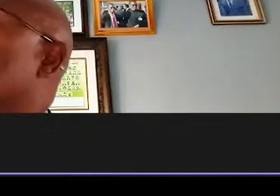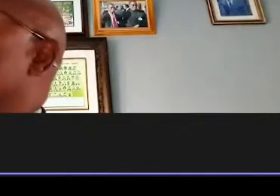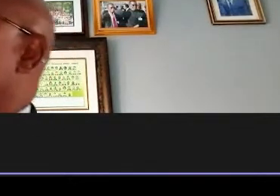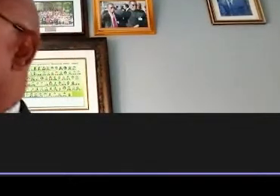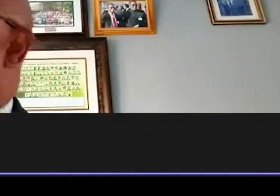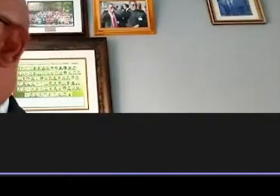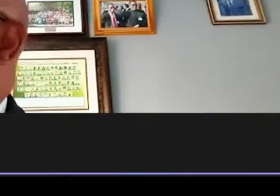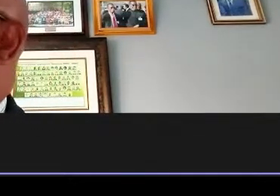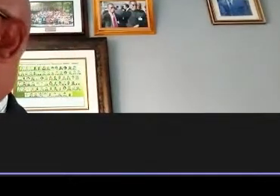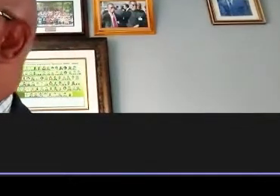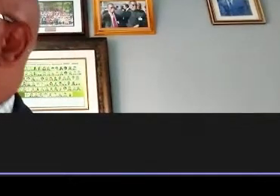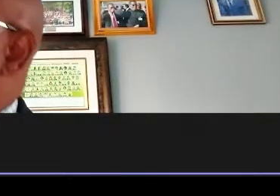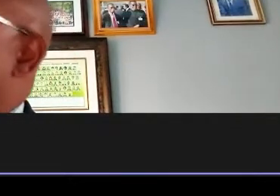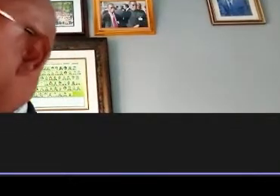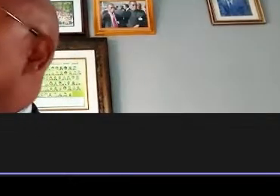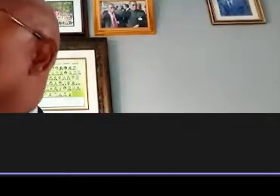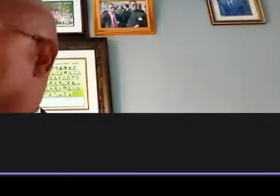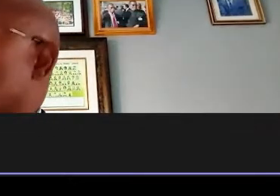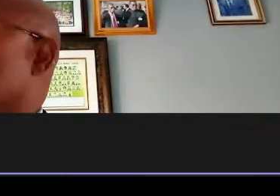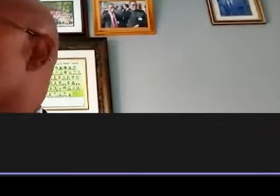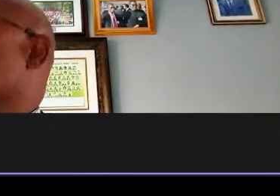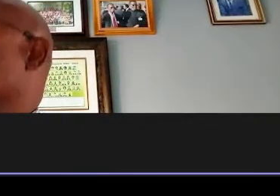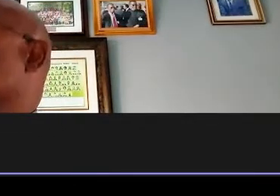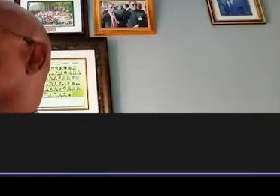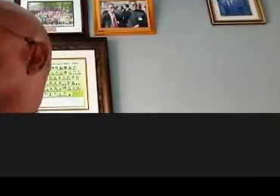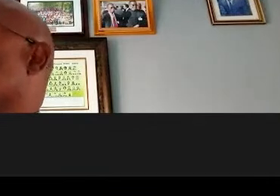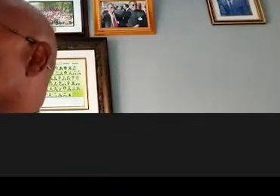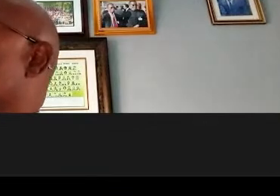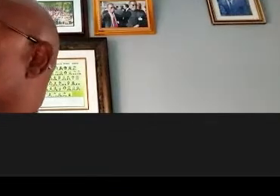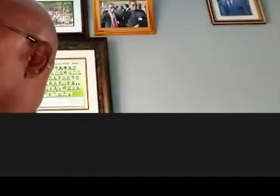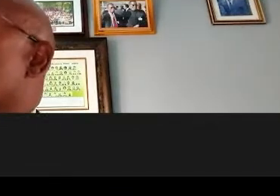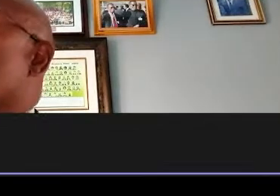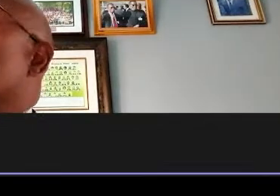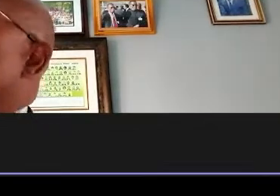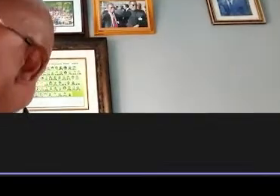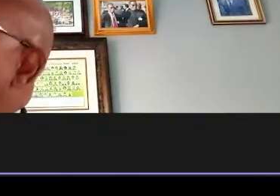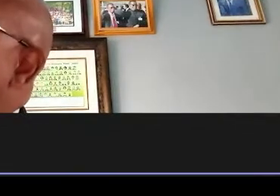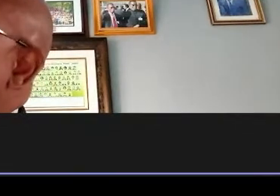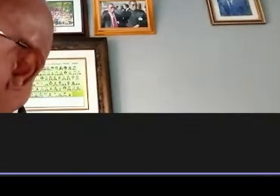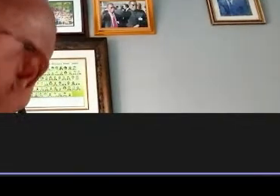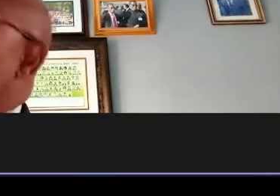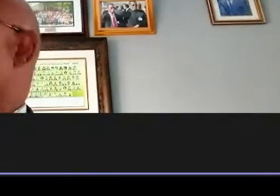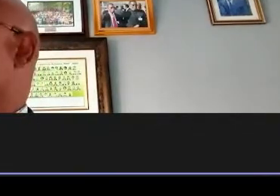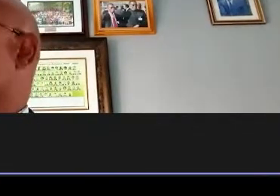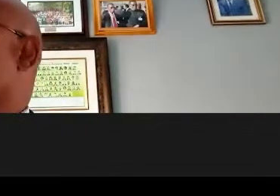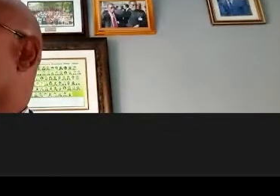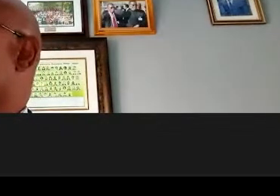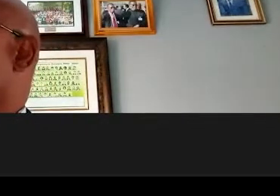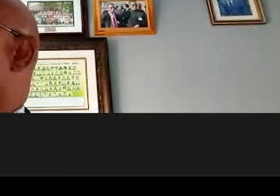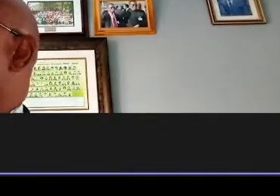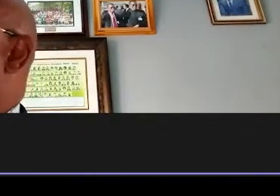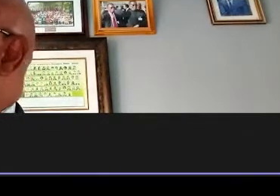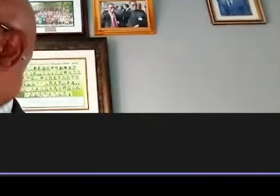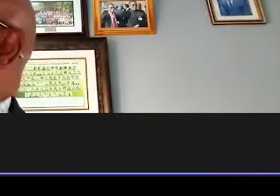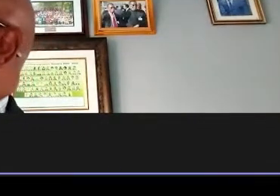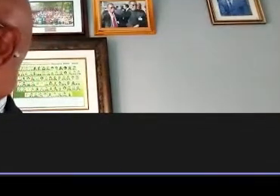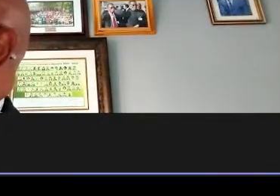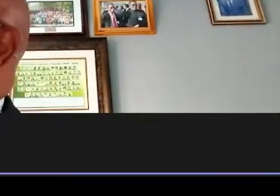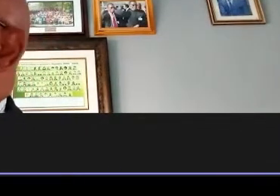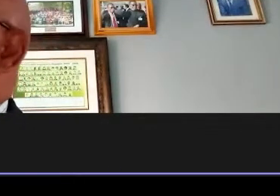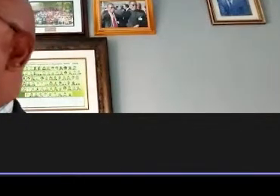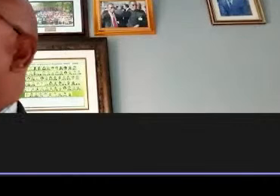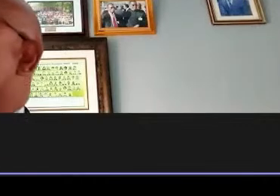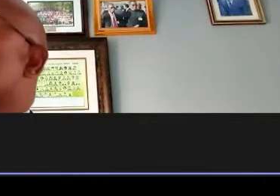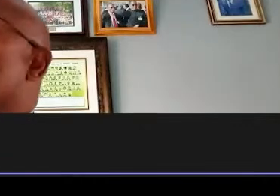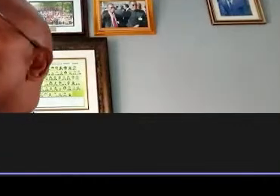flood will not turn into permanent transit camps. But past experiences, based on the